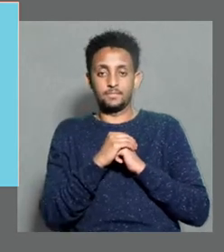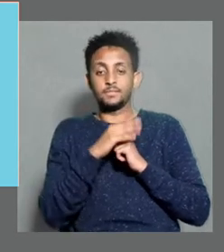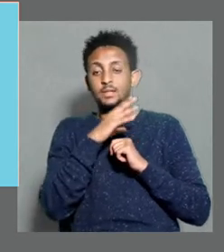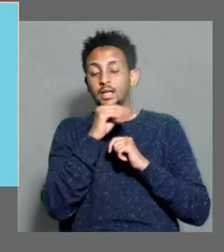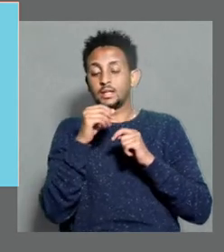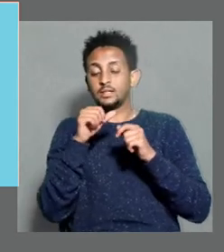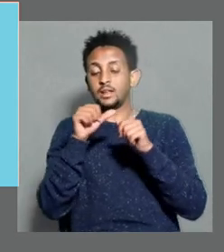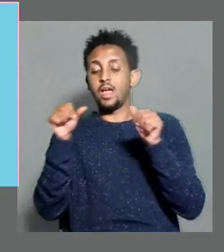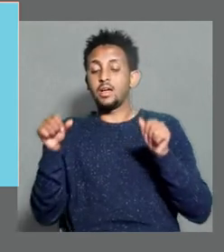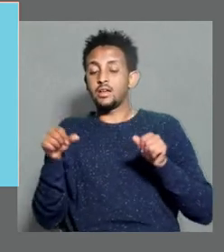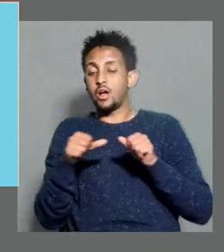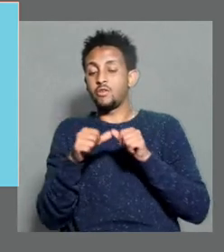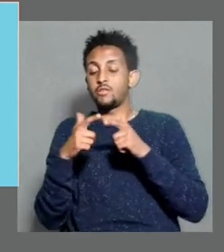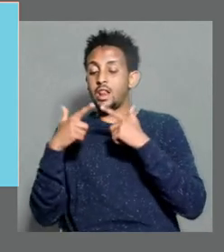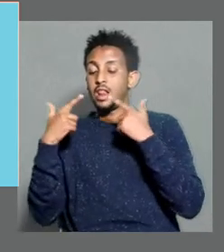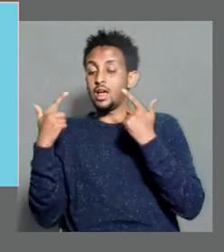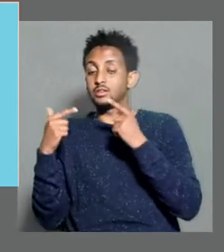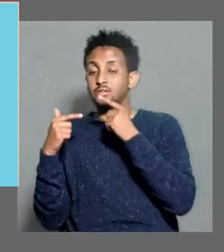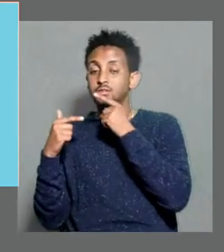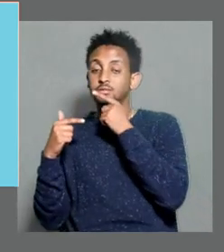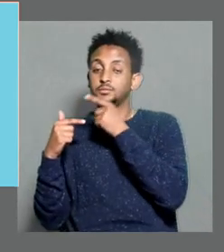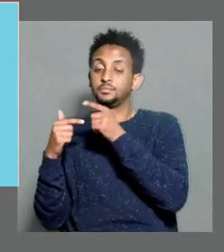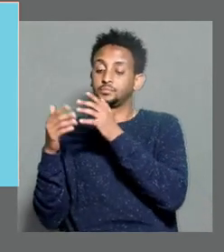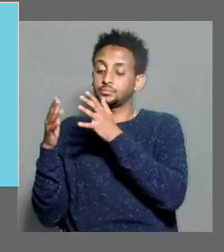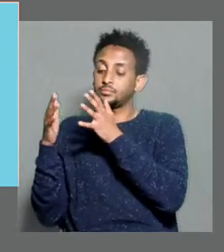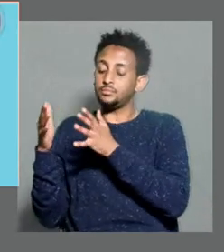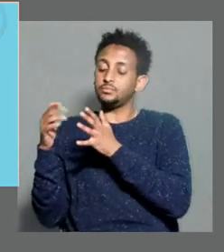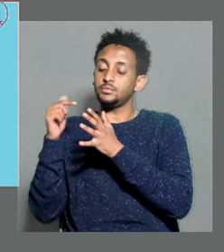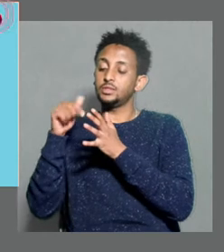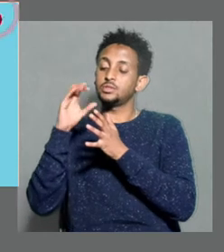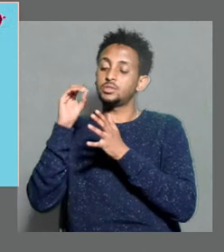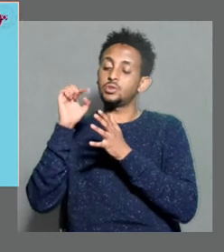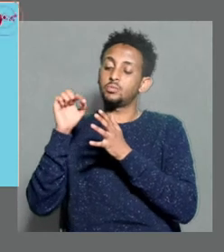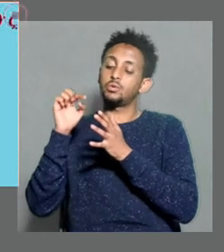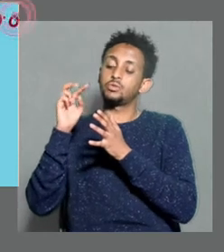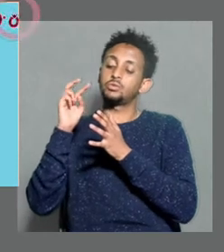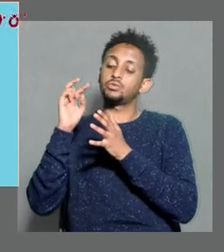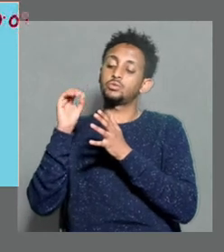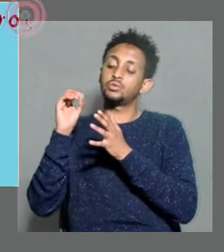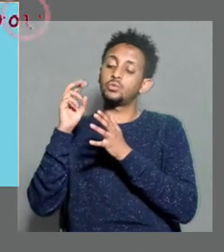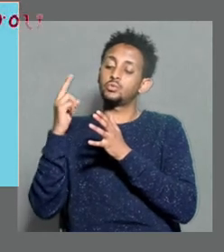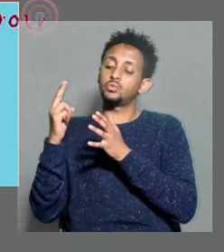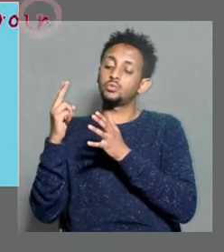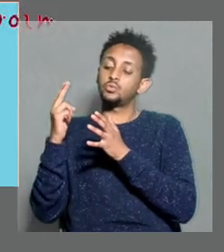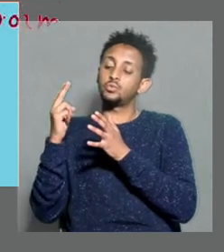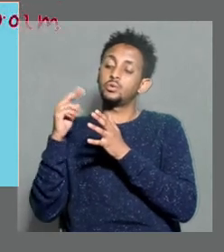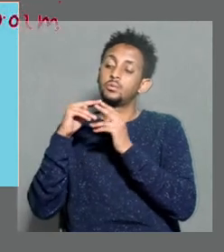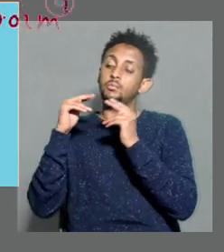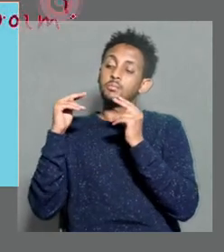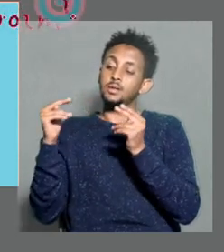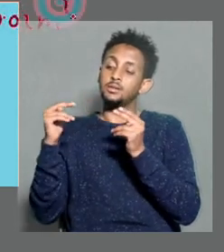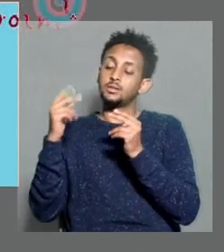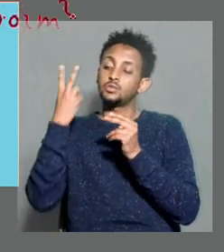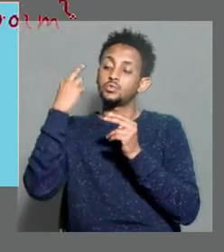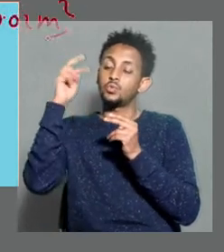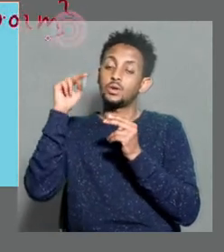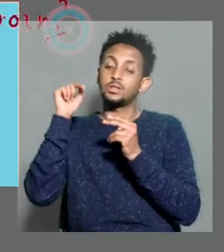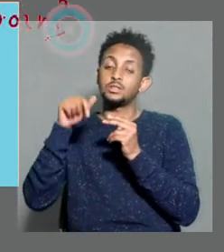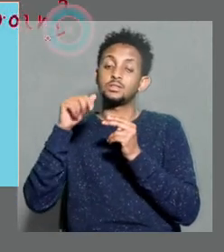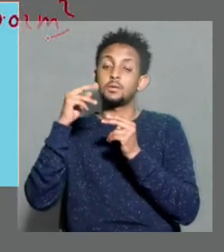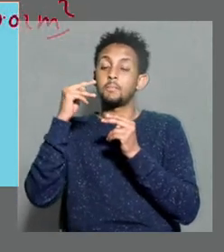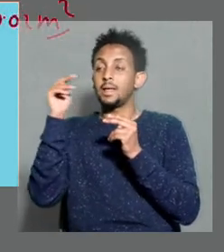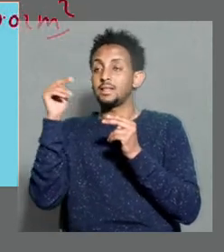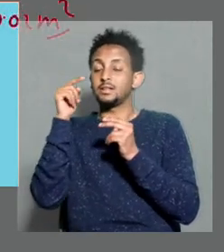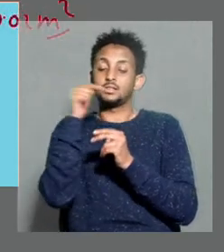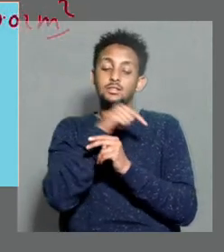And the area of the larger piston is 0.02. meter squared. Here it gives in